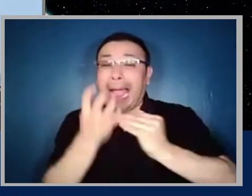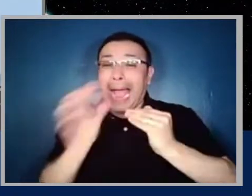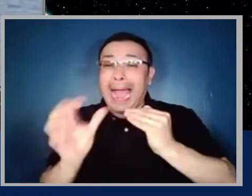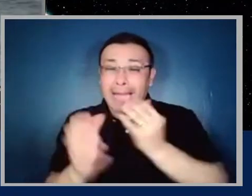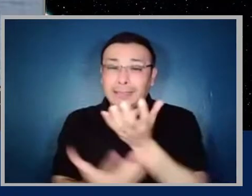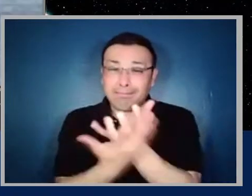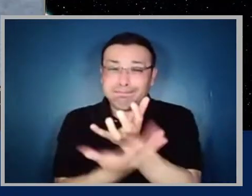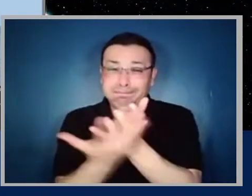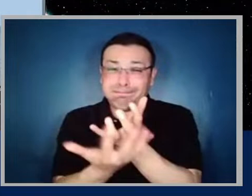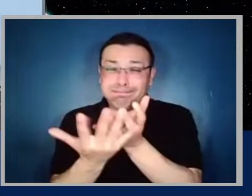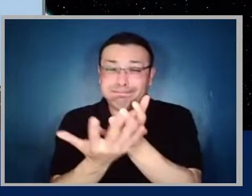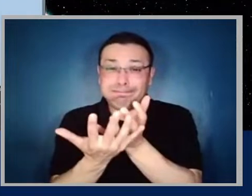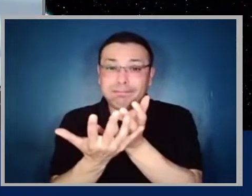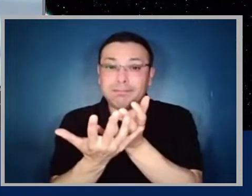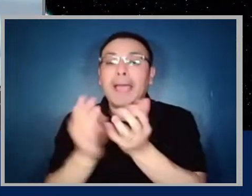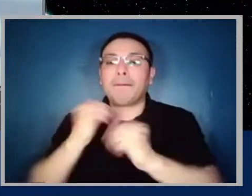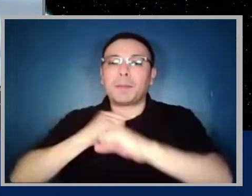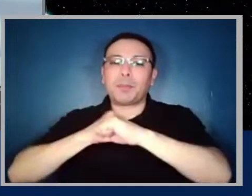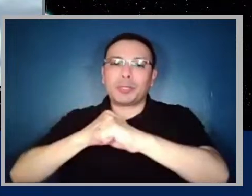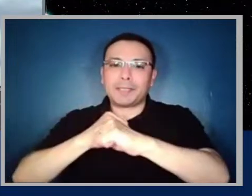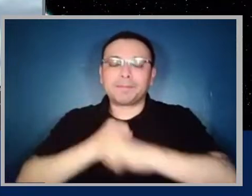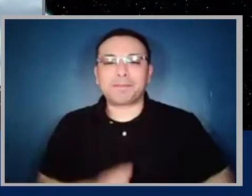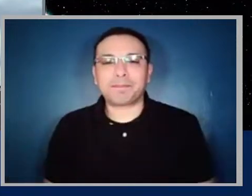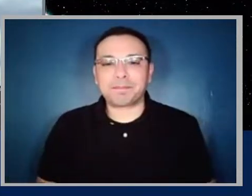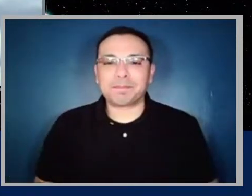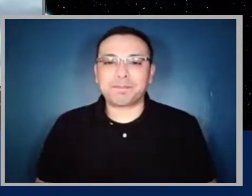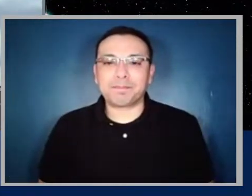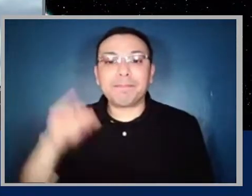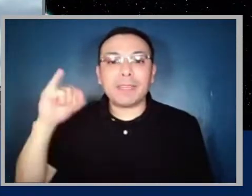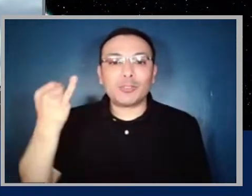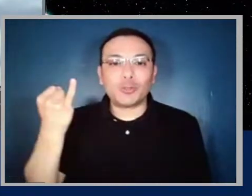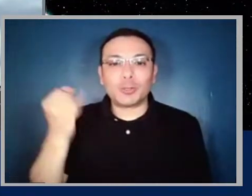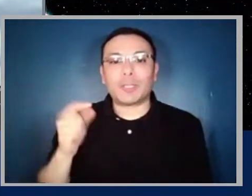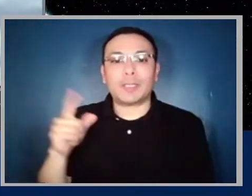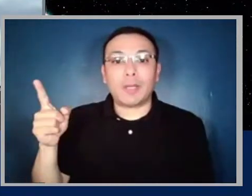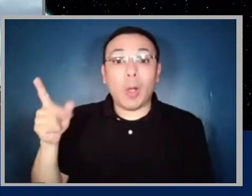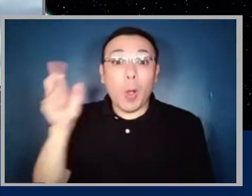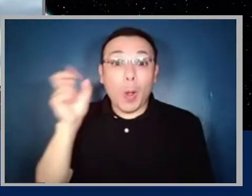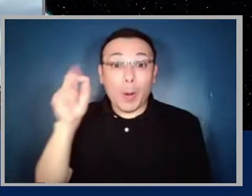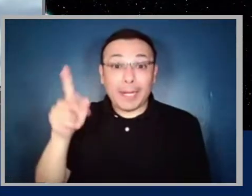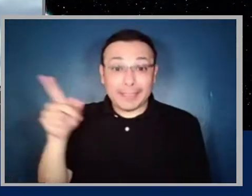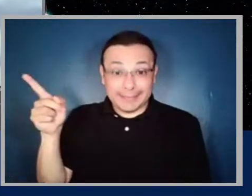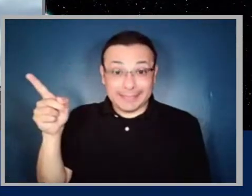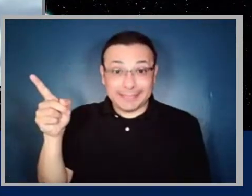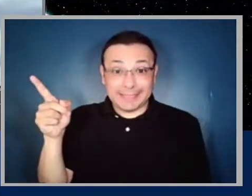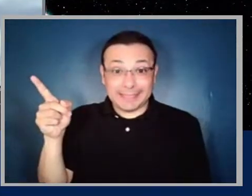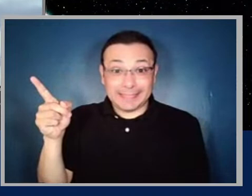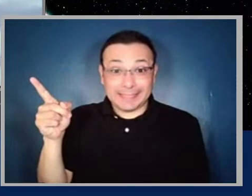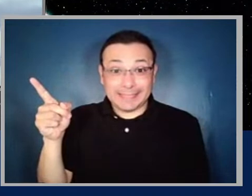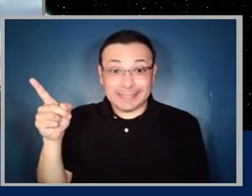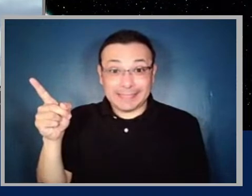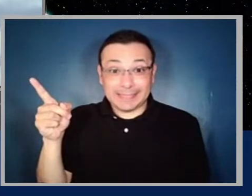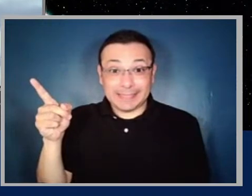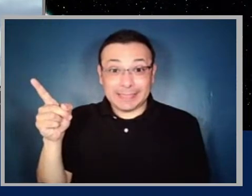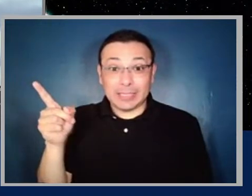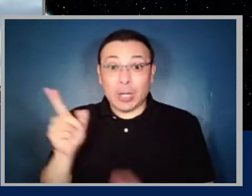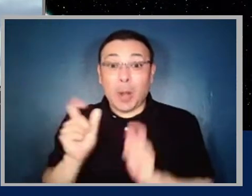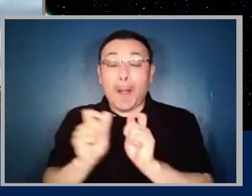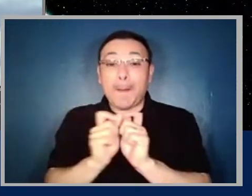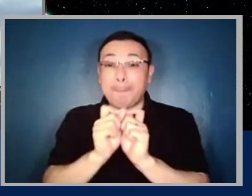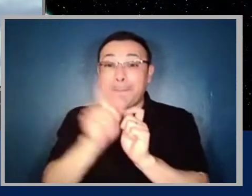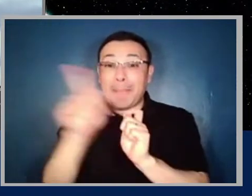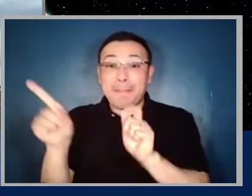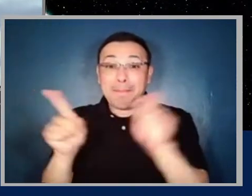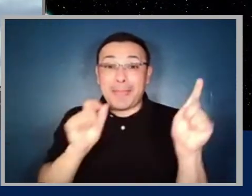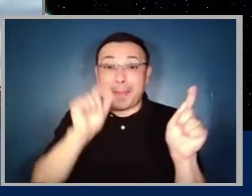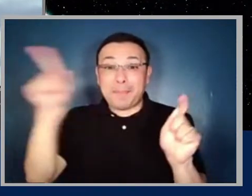over here into this, let's see, where is it? Okay, here we are. Like, pretend this is coming back, and we're jettisoning things off the capsule, right? Like